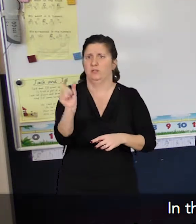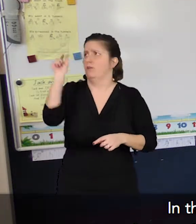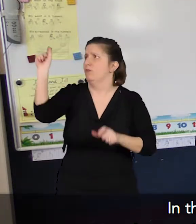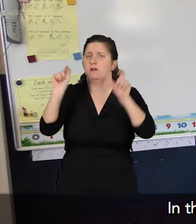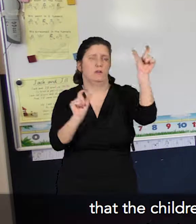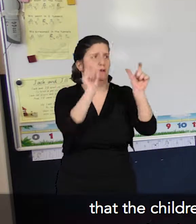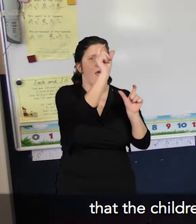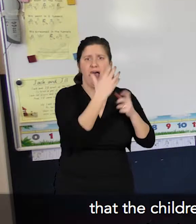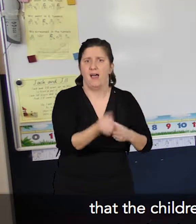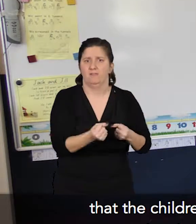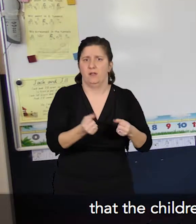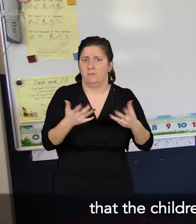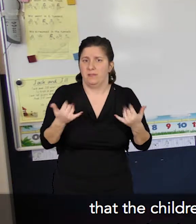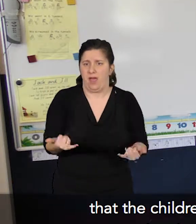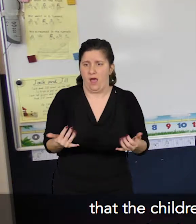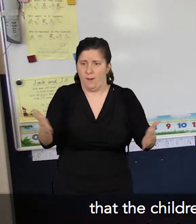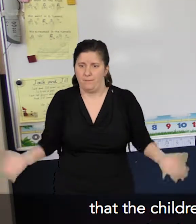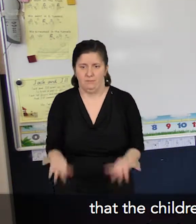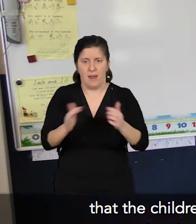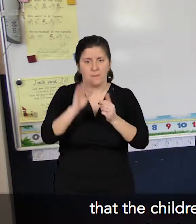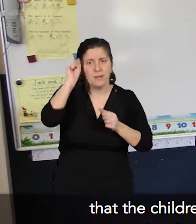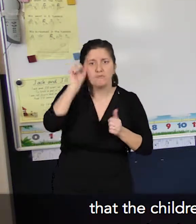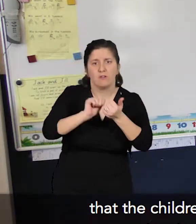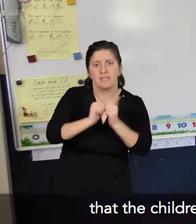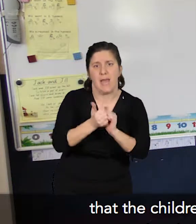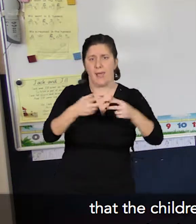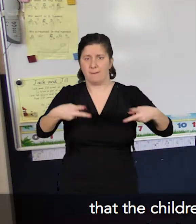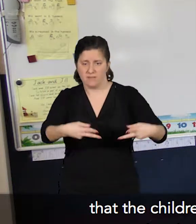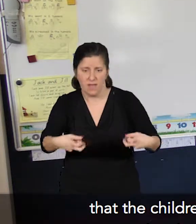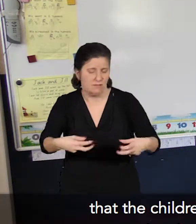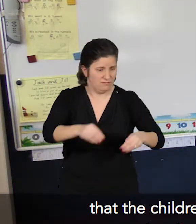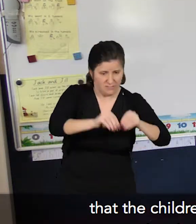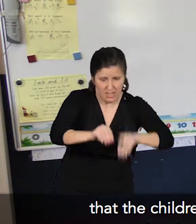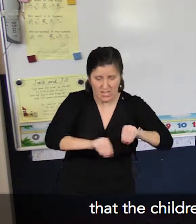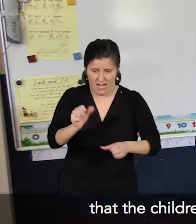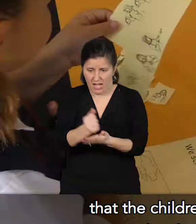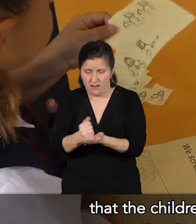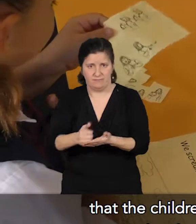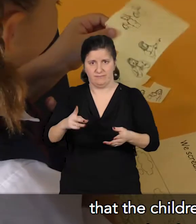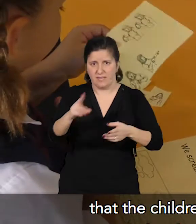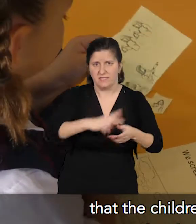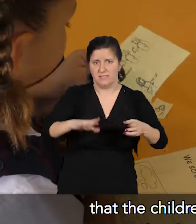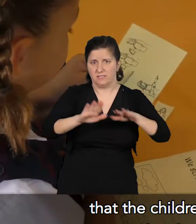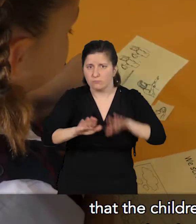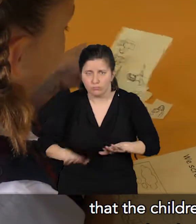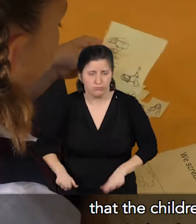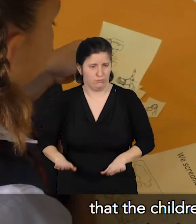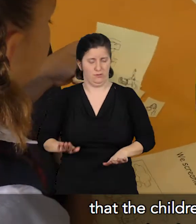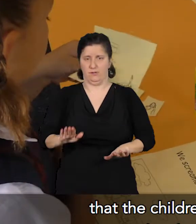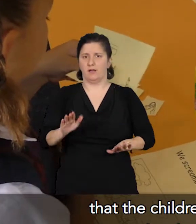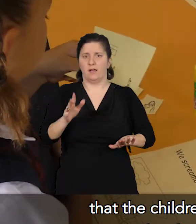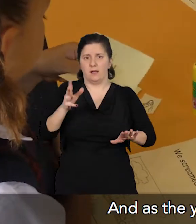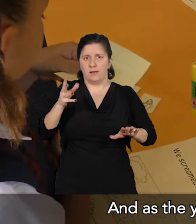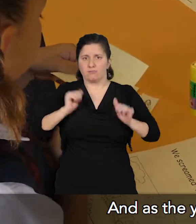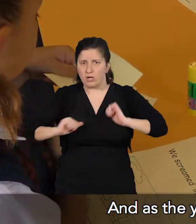got off the word wall that the children were learning, and we played memory games, or they had to glue the captions to the signs together with the